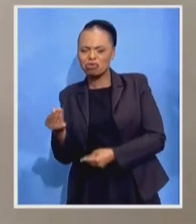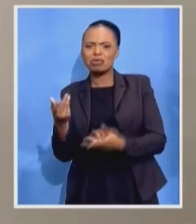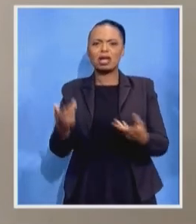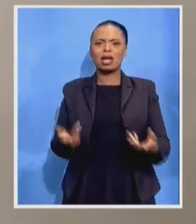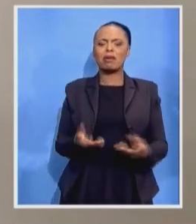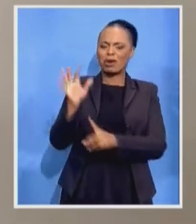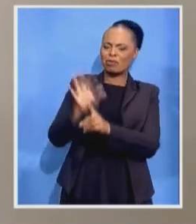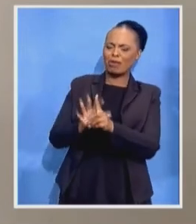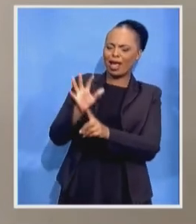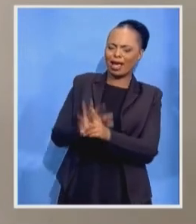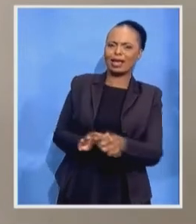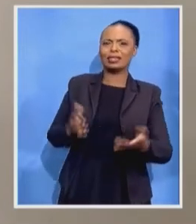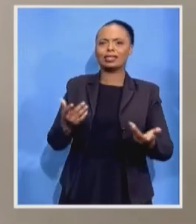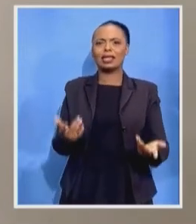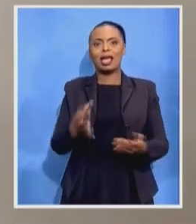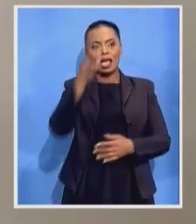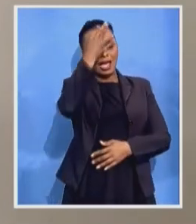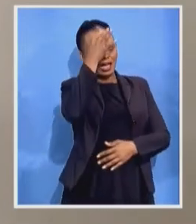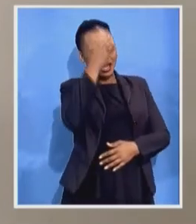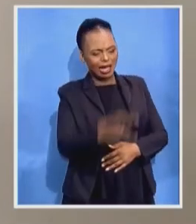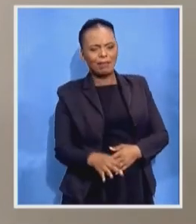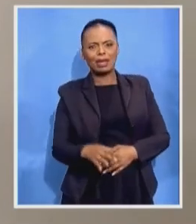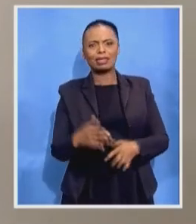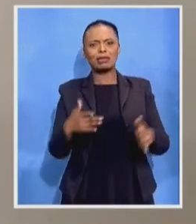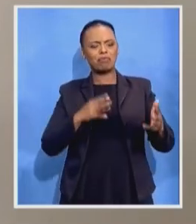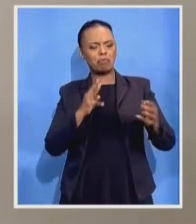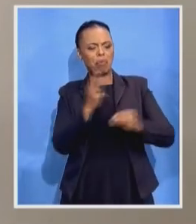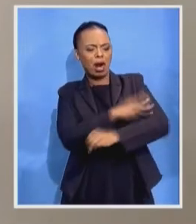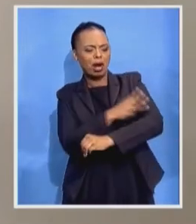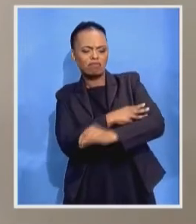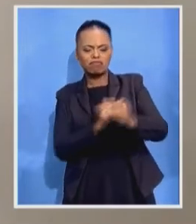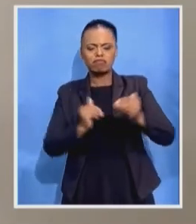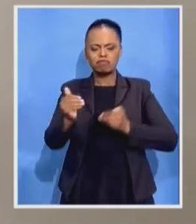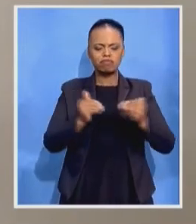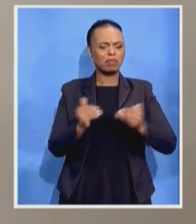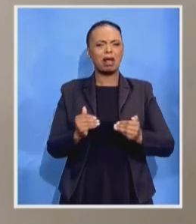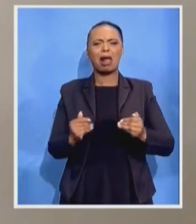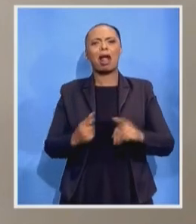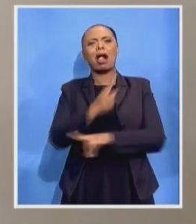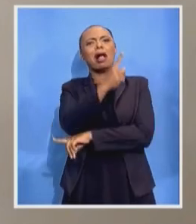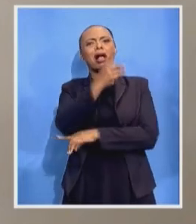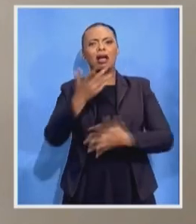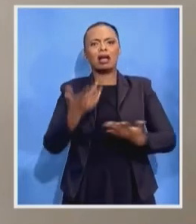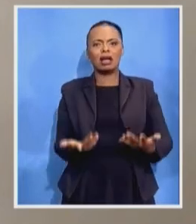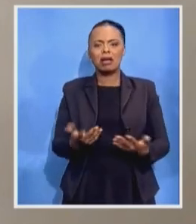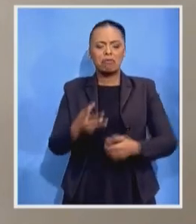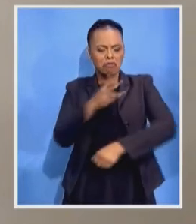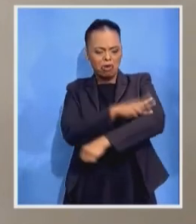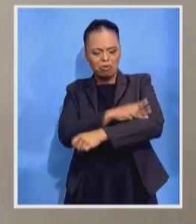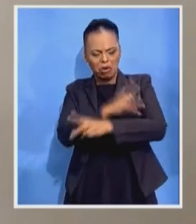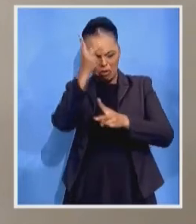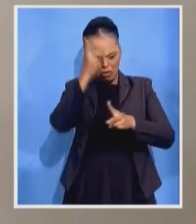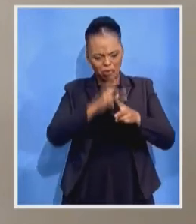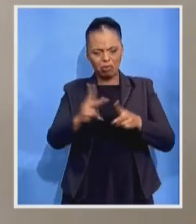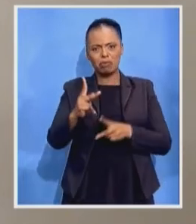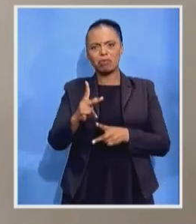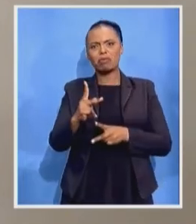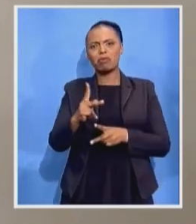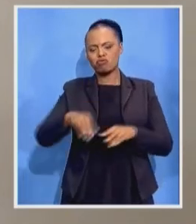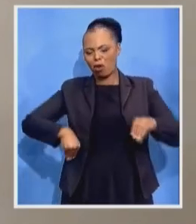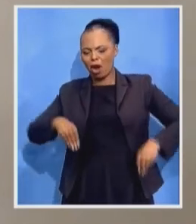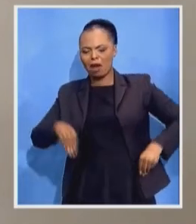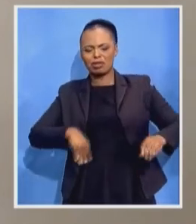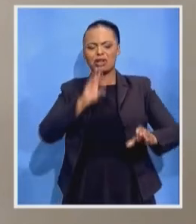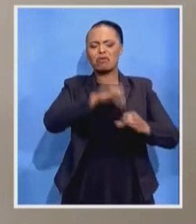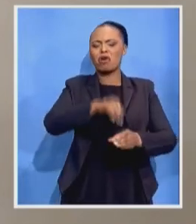mismanagement, the co-opting of professionals and managers, and the other rot exposed through various public